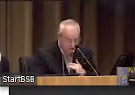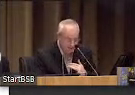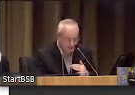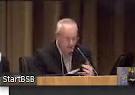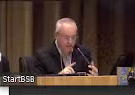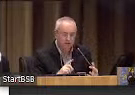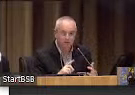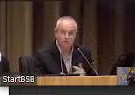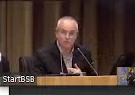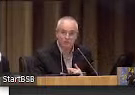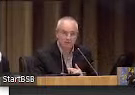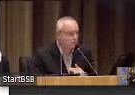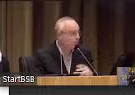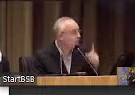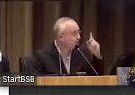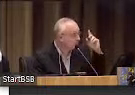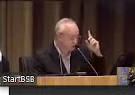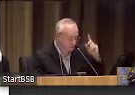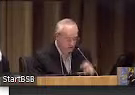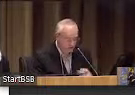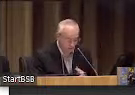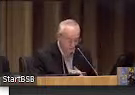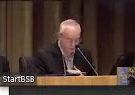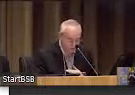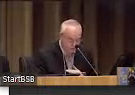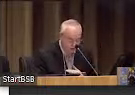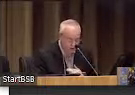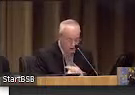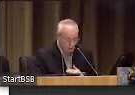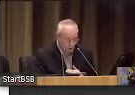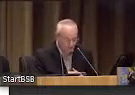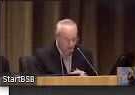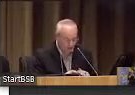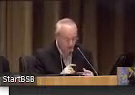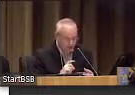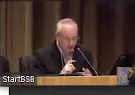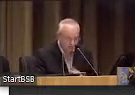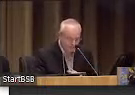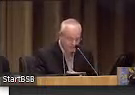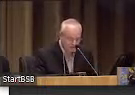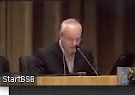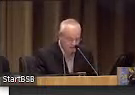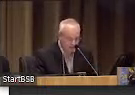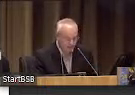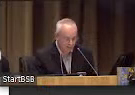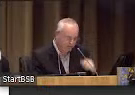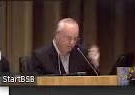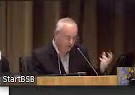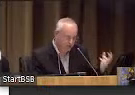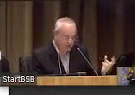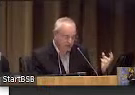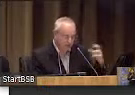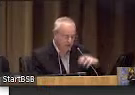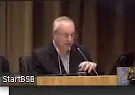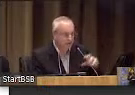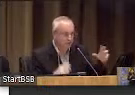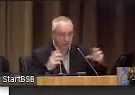SHC, I have Leonardo Alegre, which I follow in the virtual way, Rafael Moraes,